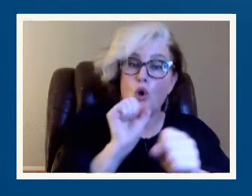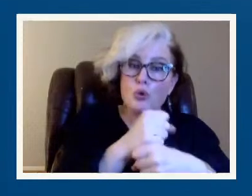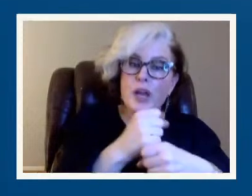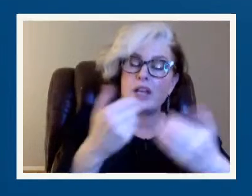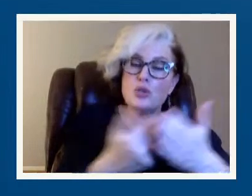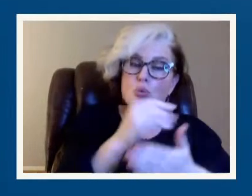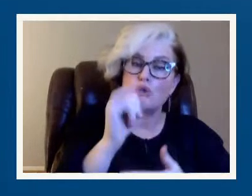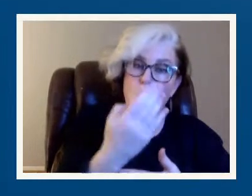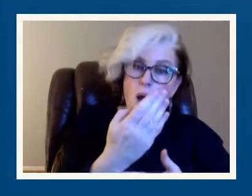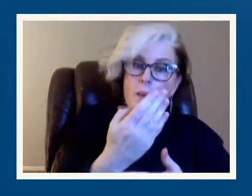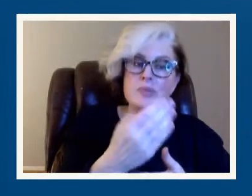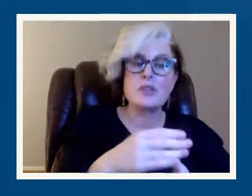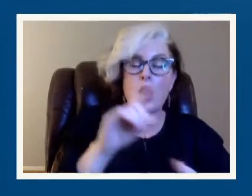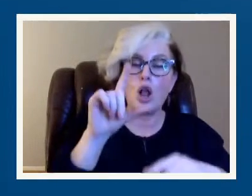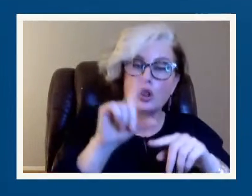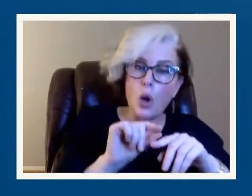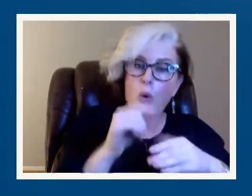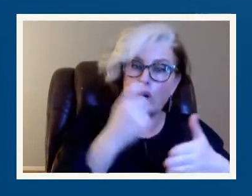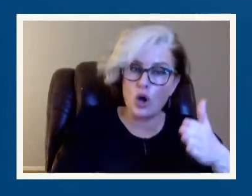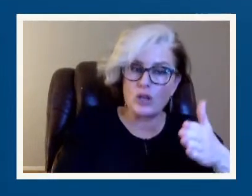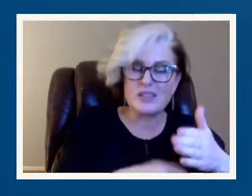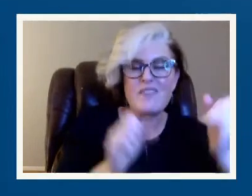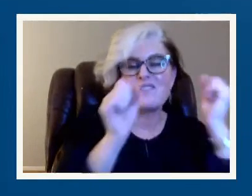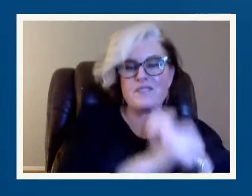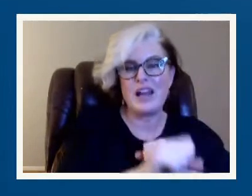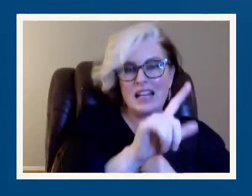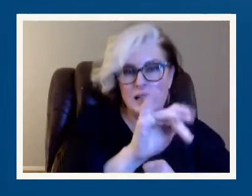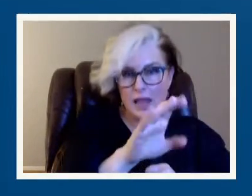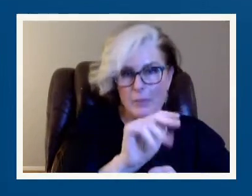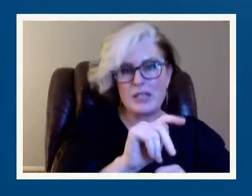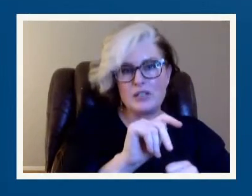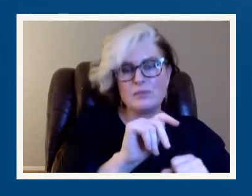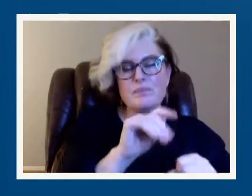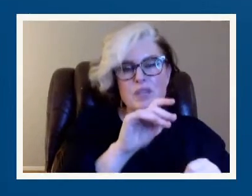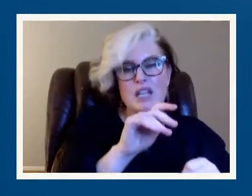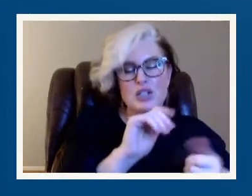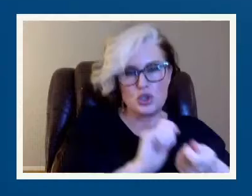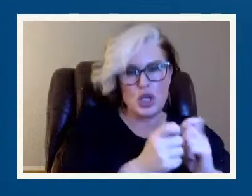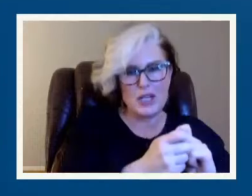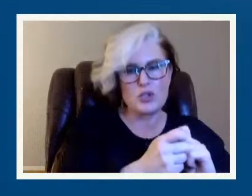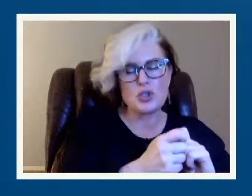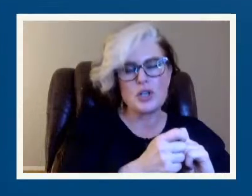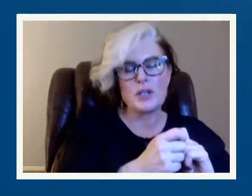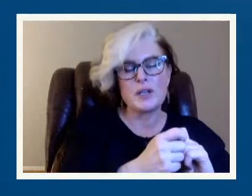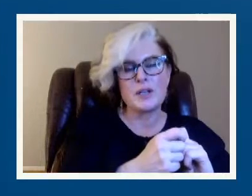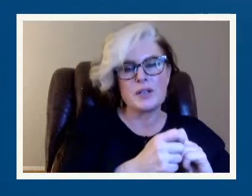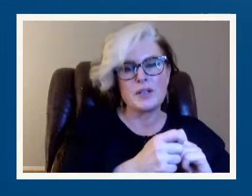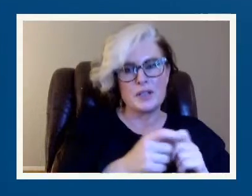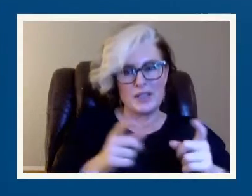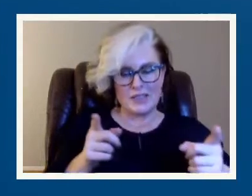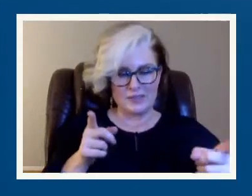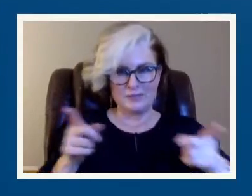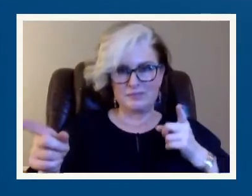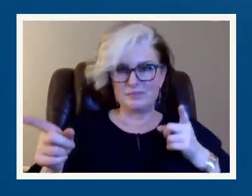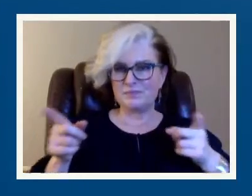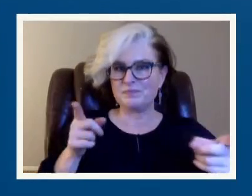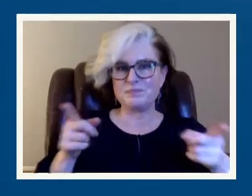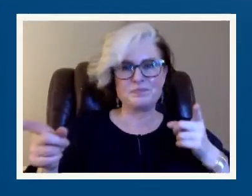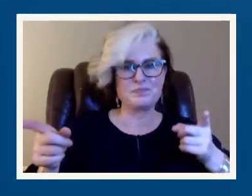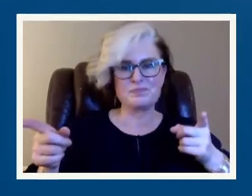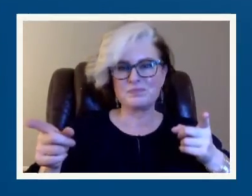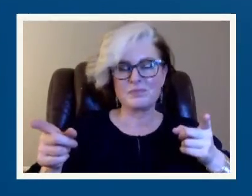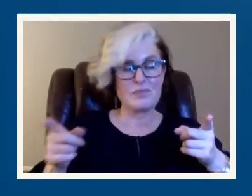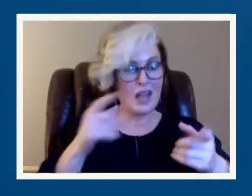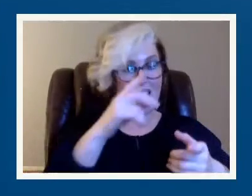costs and fight climate change. That's the choice in this election. Between politicians who seem willing to